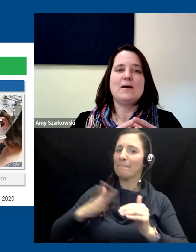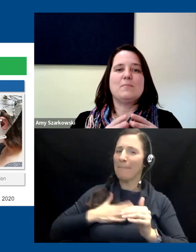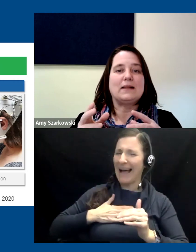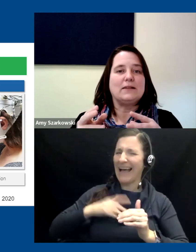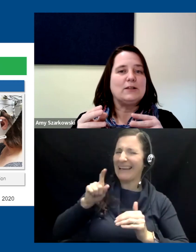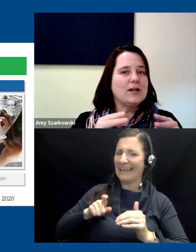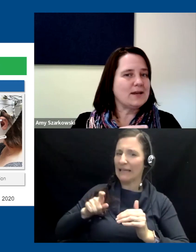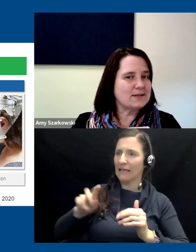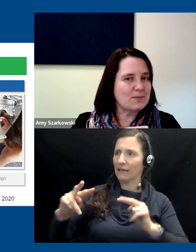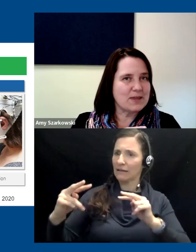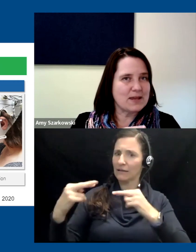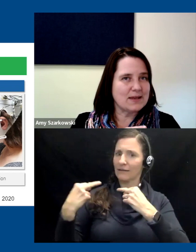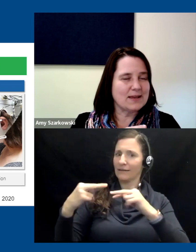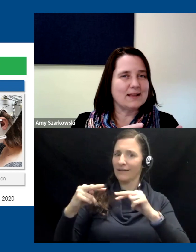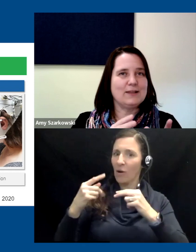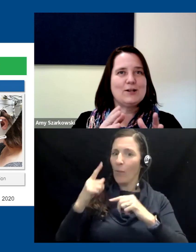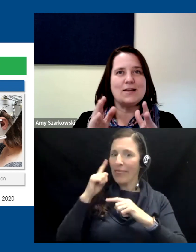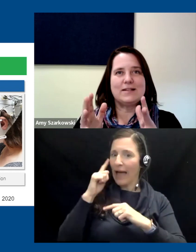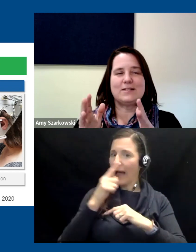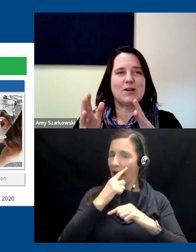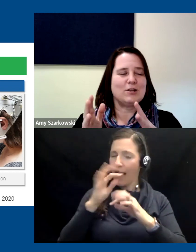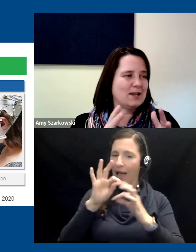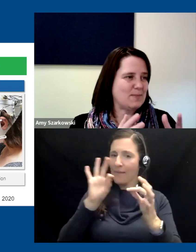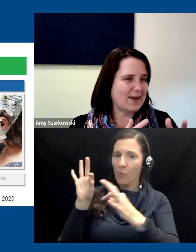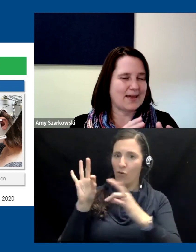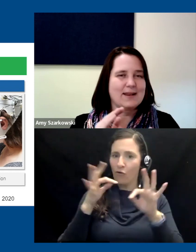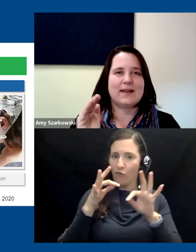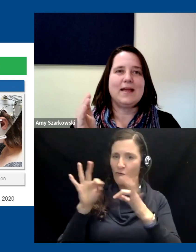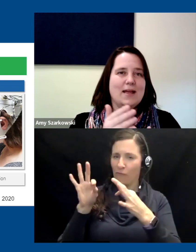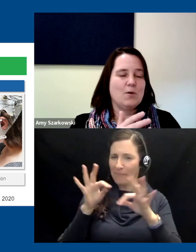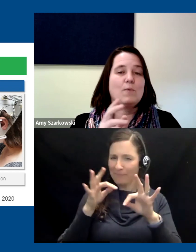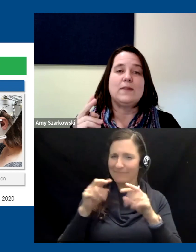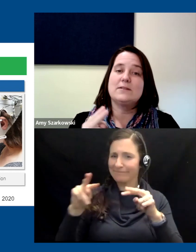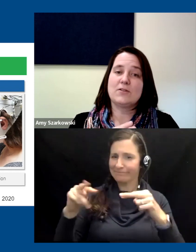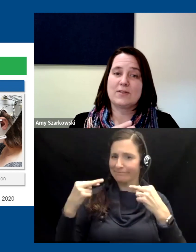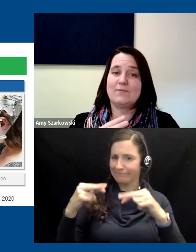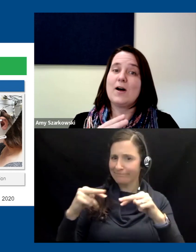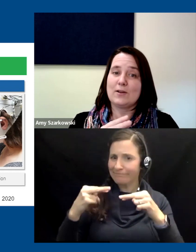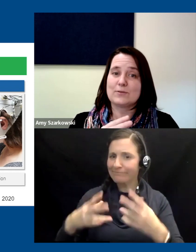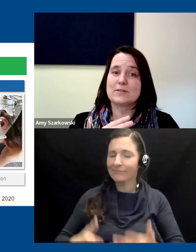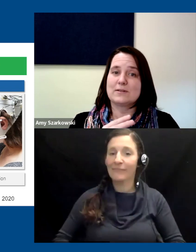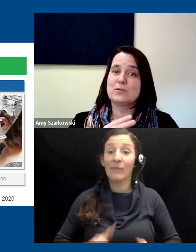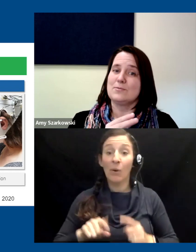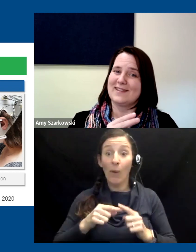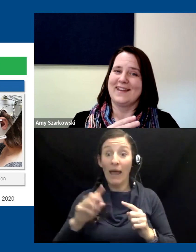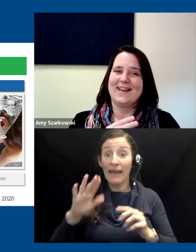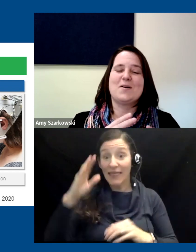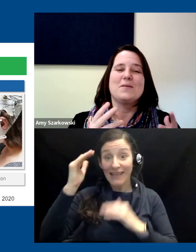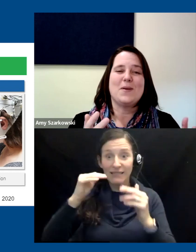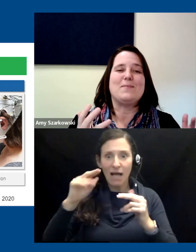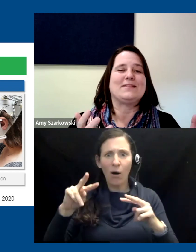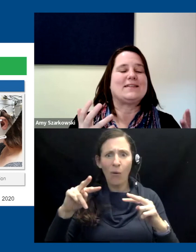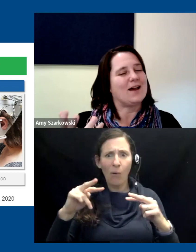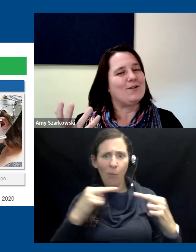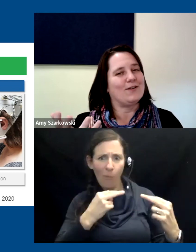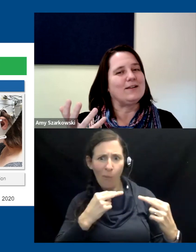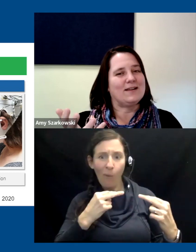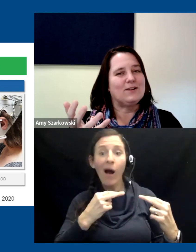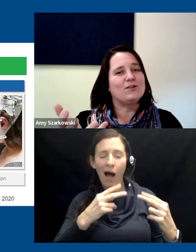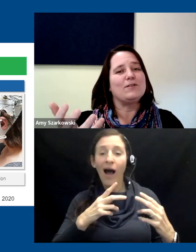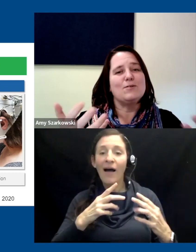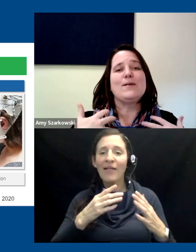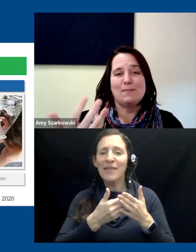Right? By looking to something, looking to the adult, looking back at it. When the adult then follows suit, the baby says,